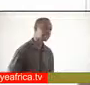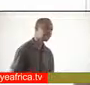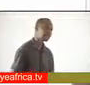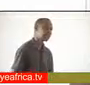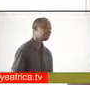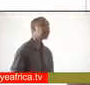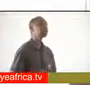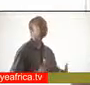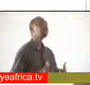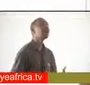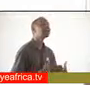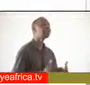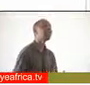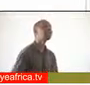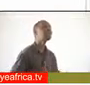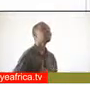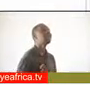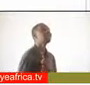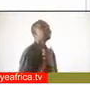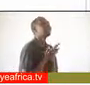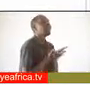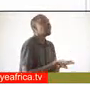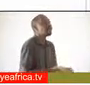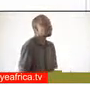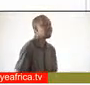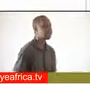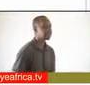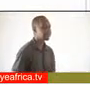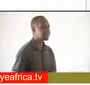with much love,